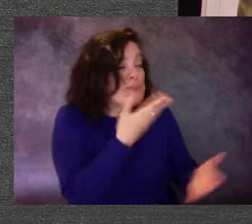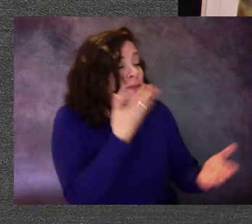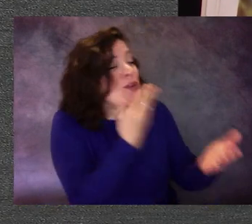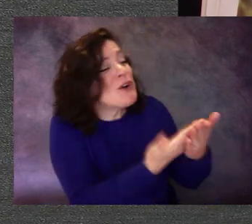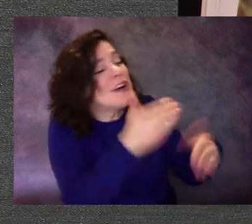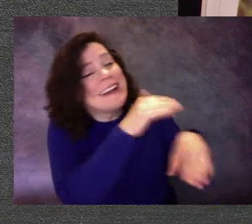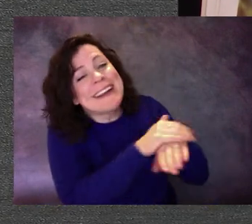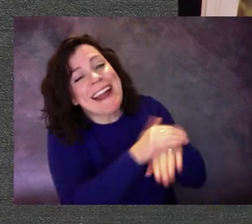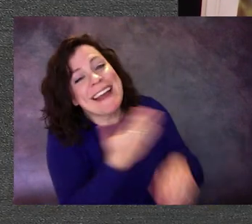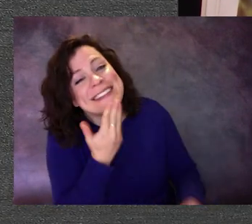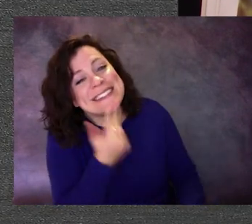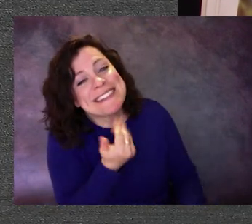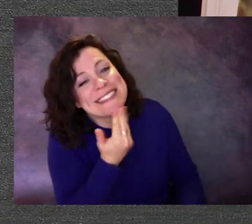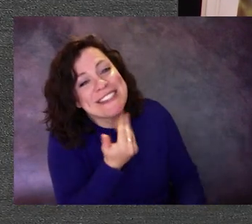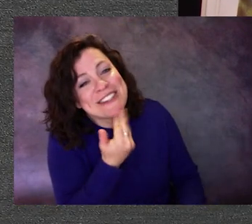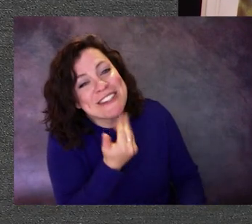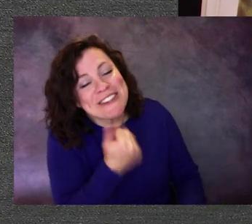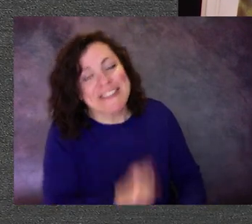Good night, dear.